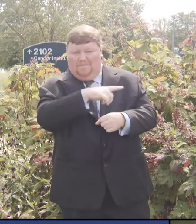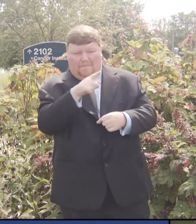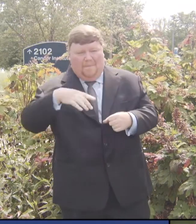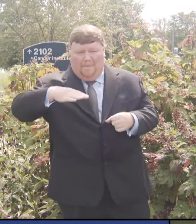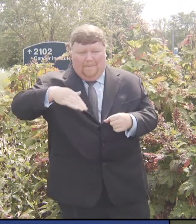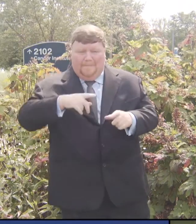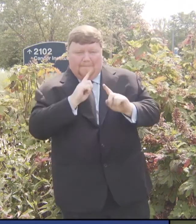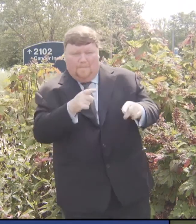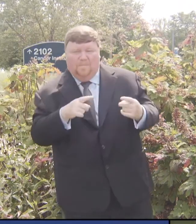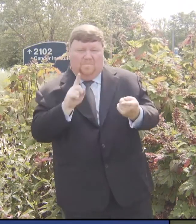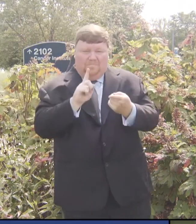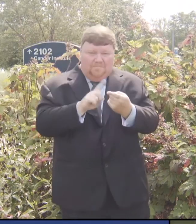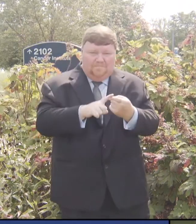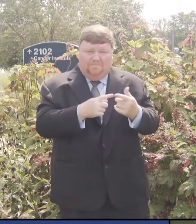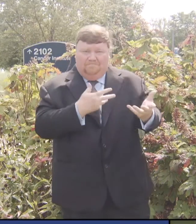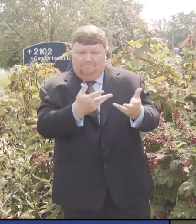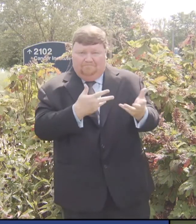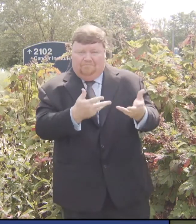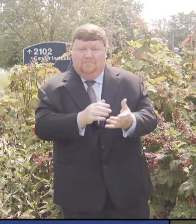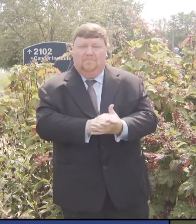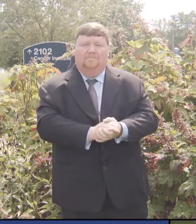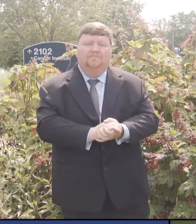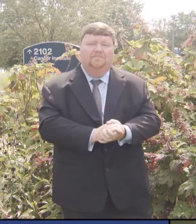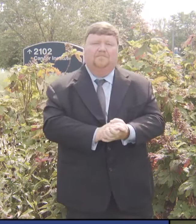date to make sure we can get compliance. We know